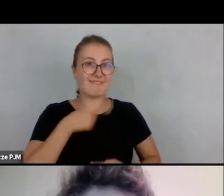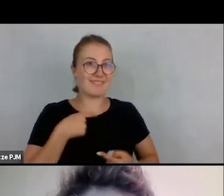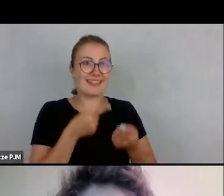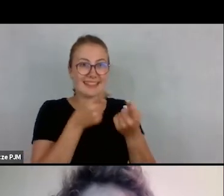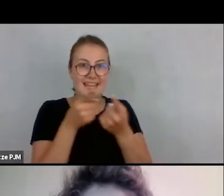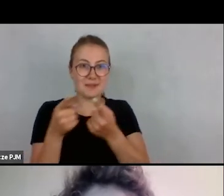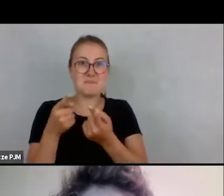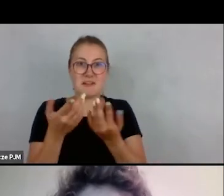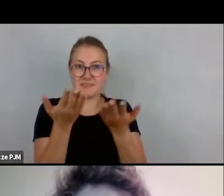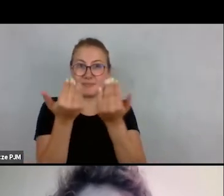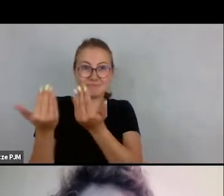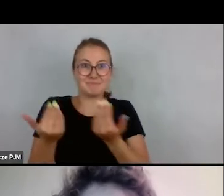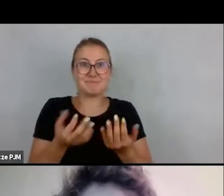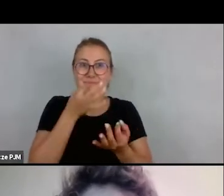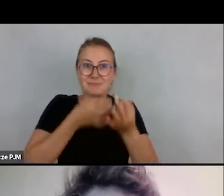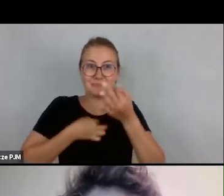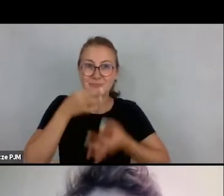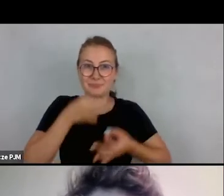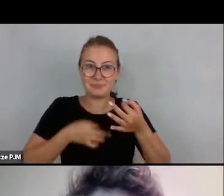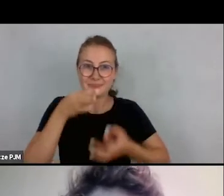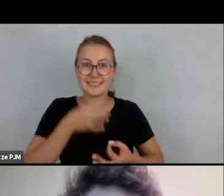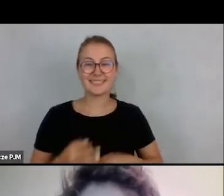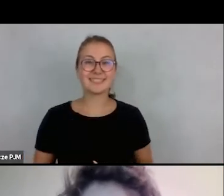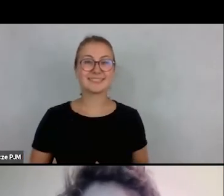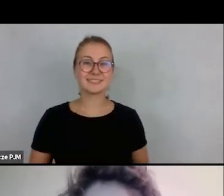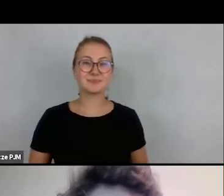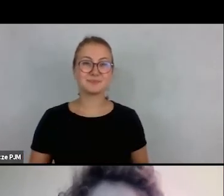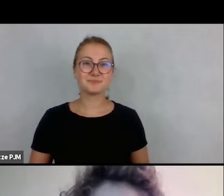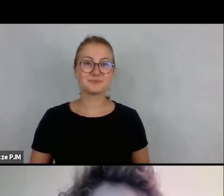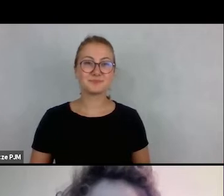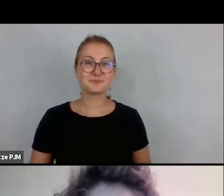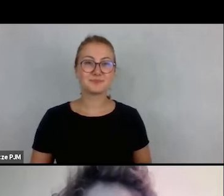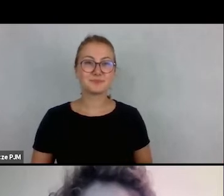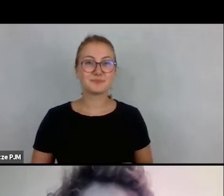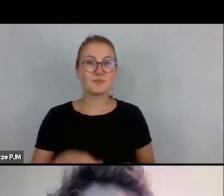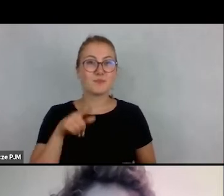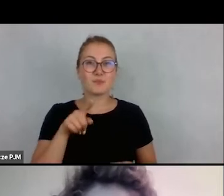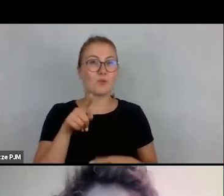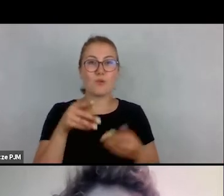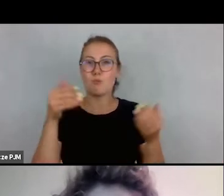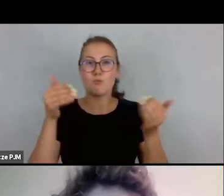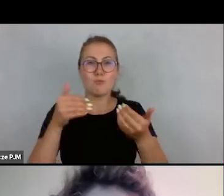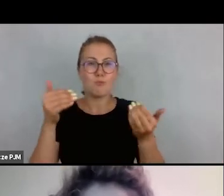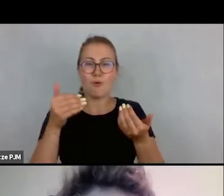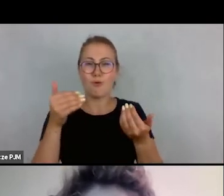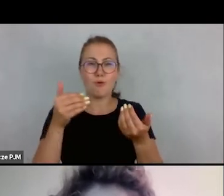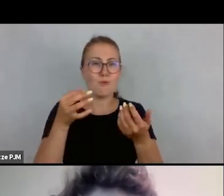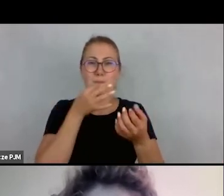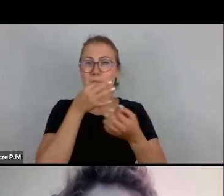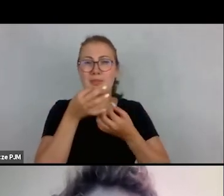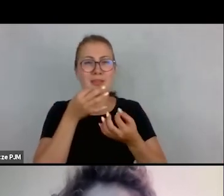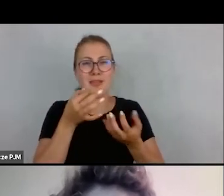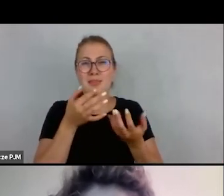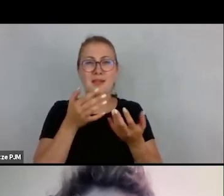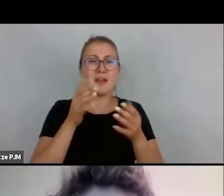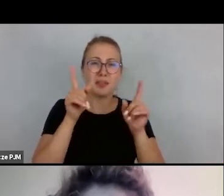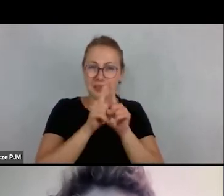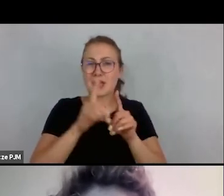but I'm really interested in your reactions. And if you're interested in moving the conversation in a different